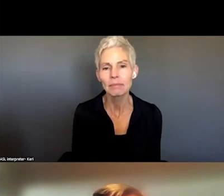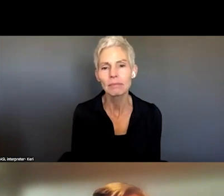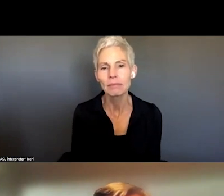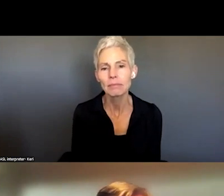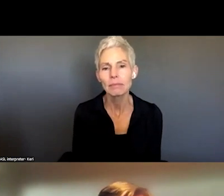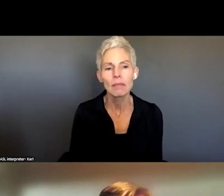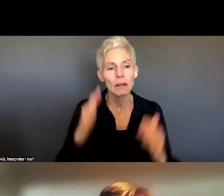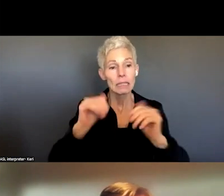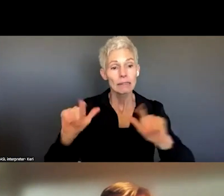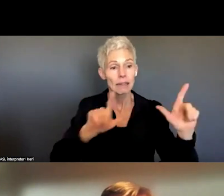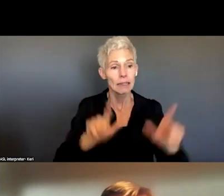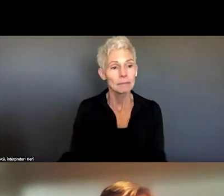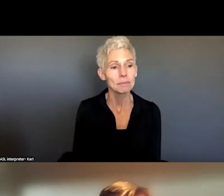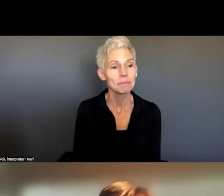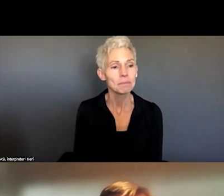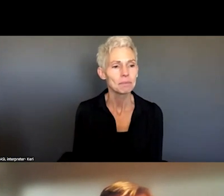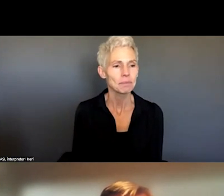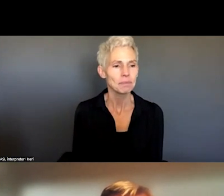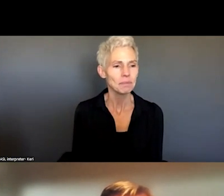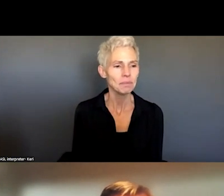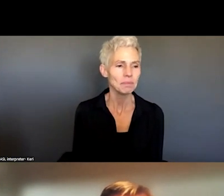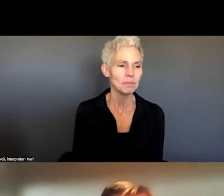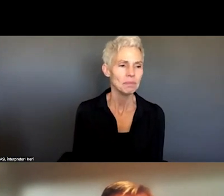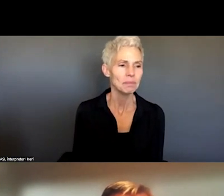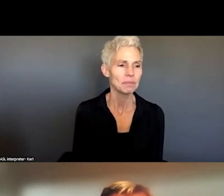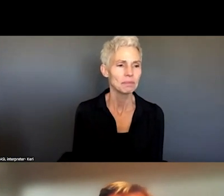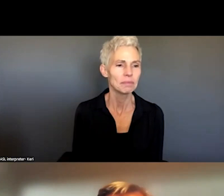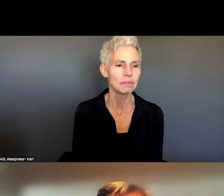Next slide. Next slide.